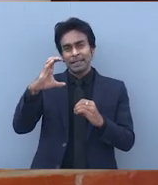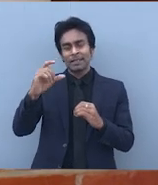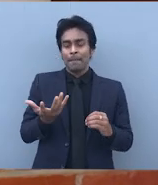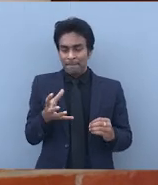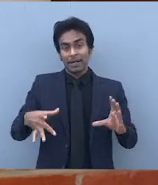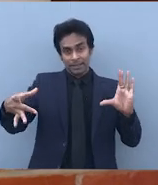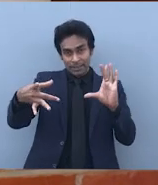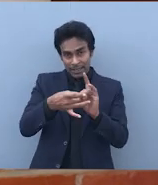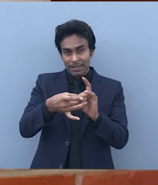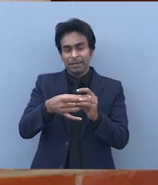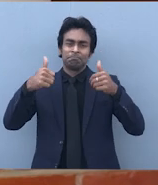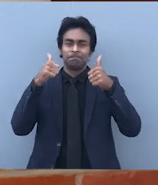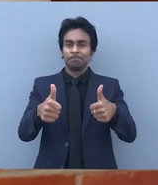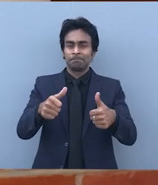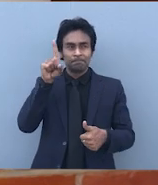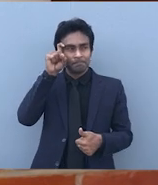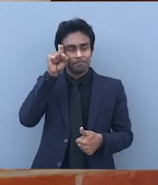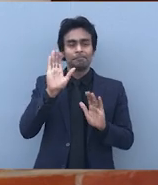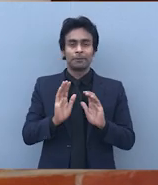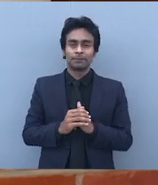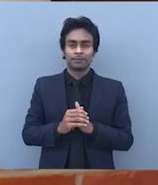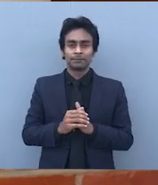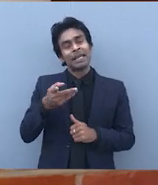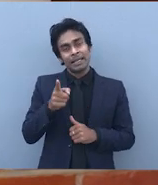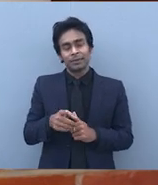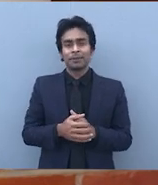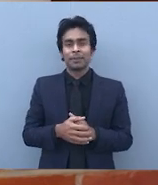Bangladesh. Congratulations to the British Council and the